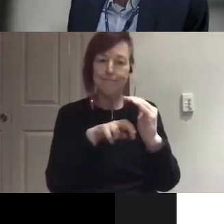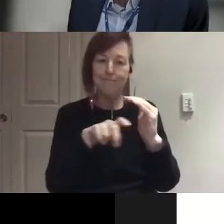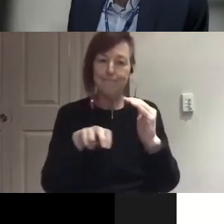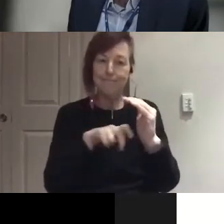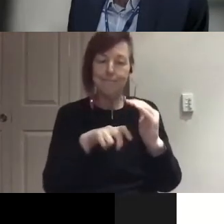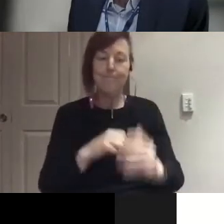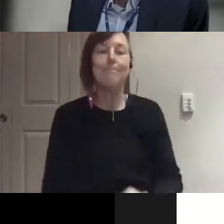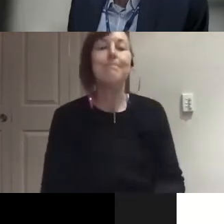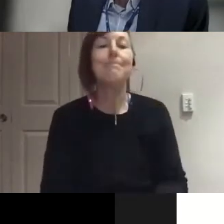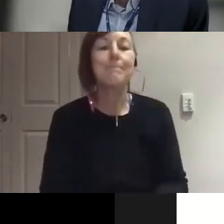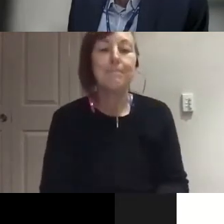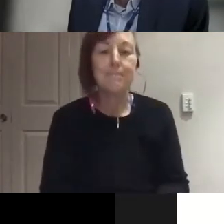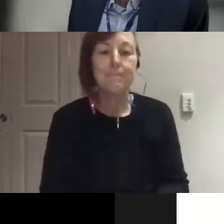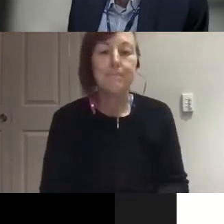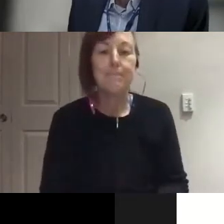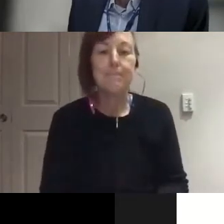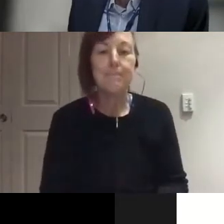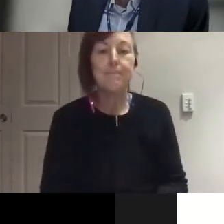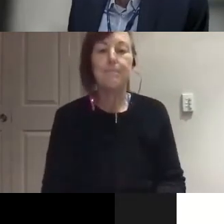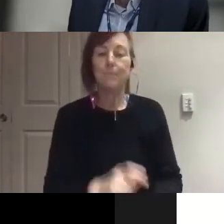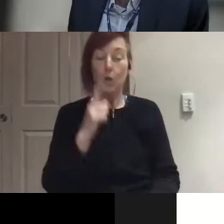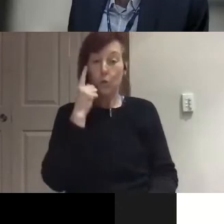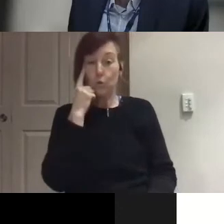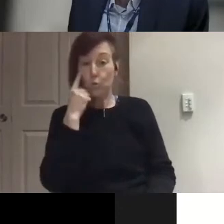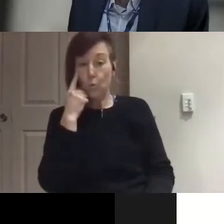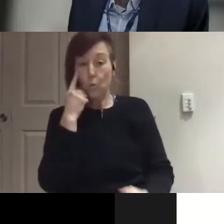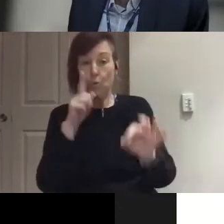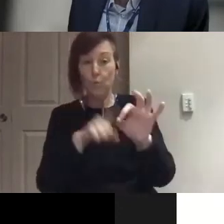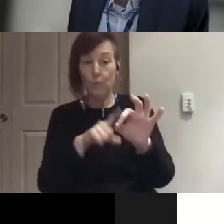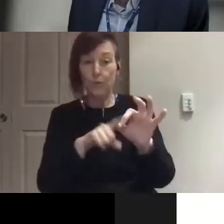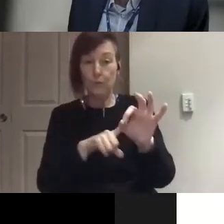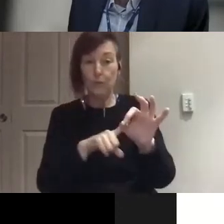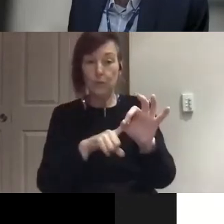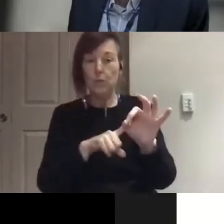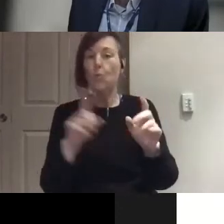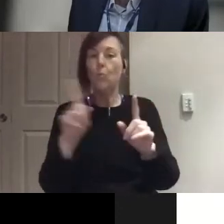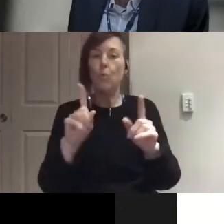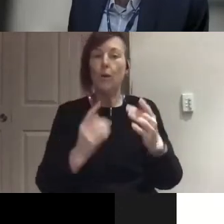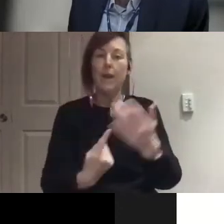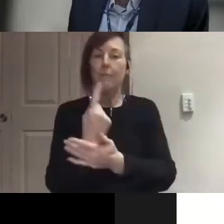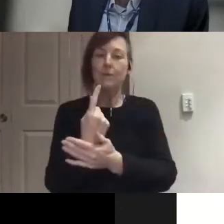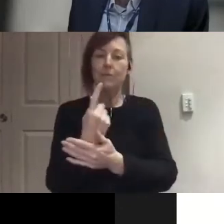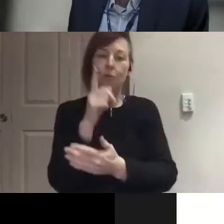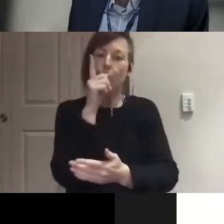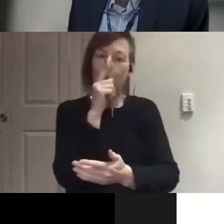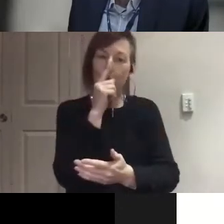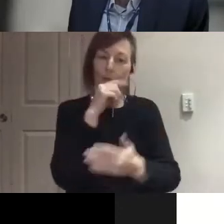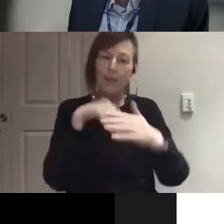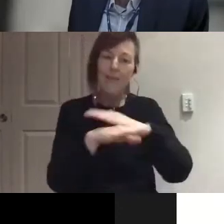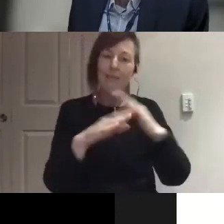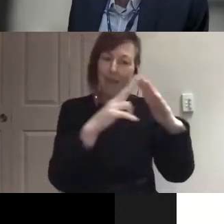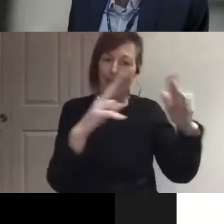I just saw a good question about what about everybody else in the house. So when you have a primary close contact in a